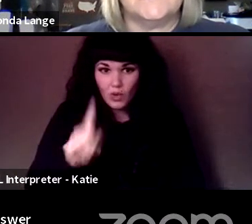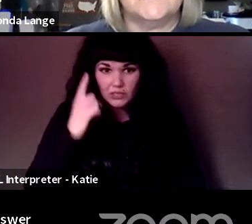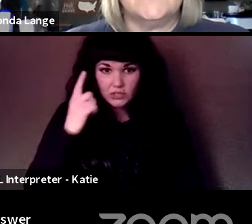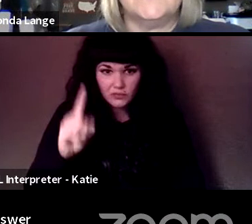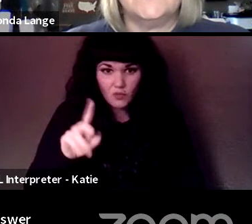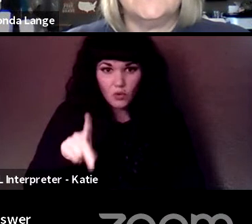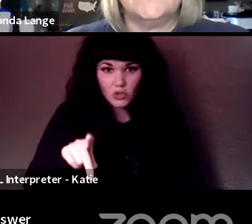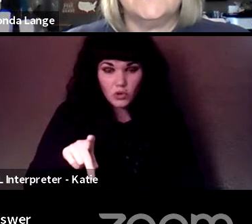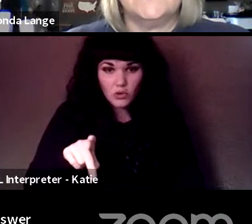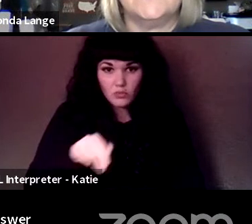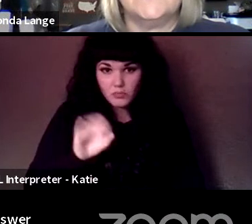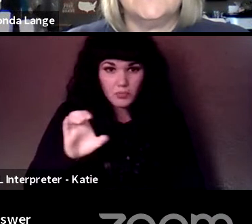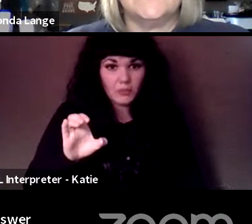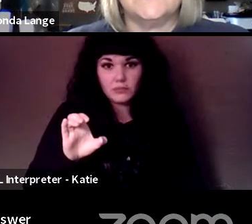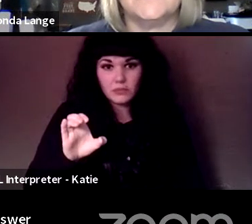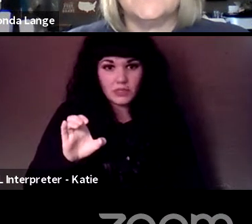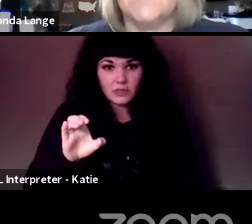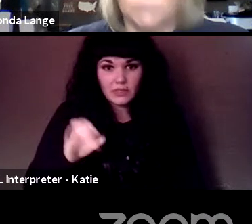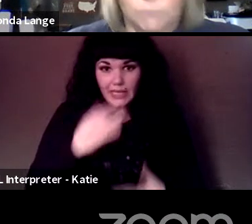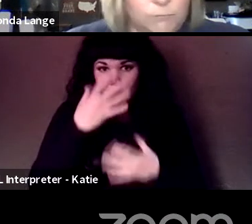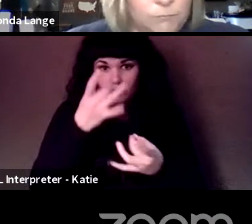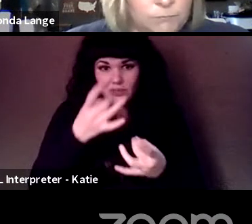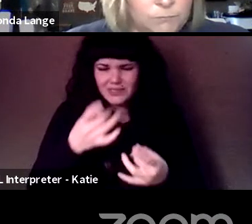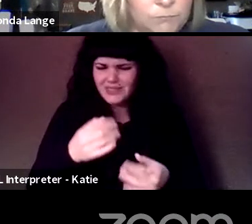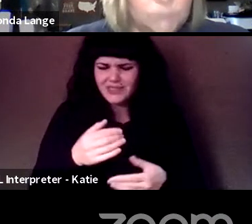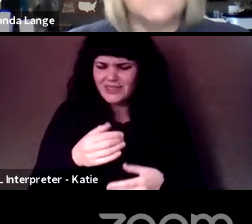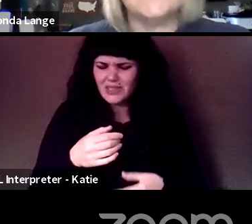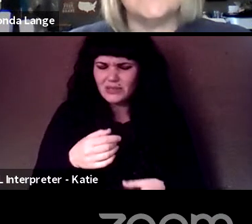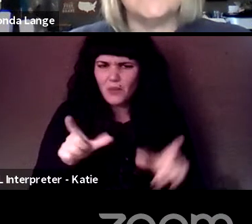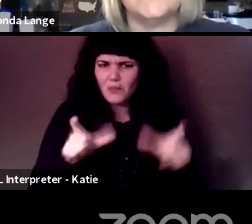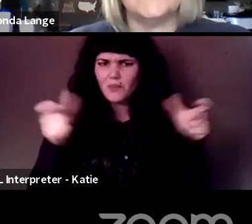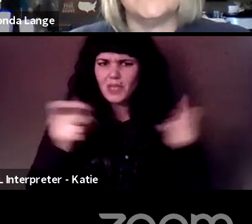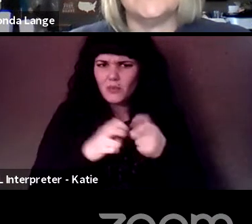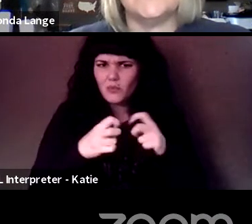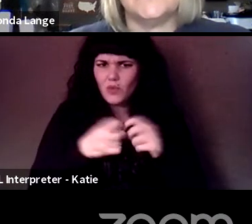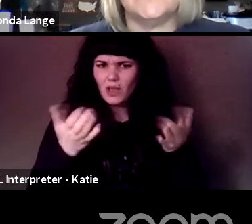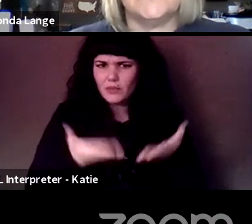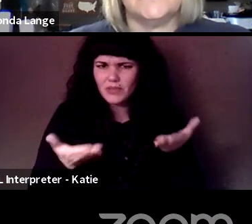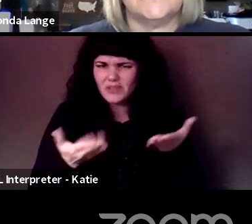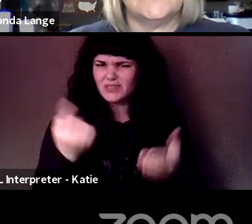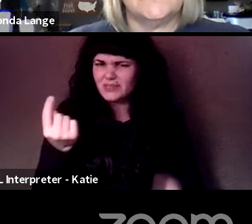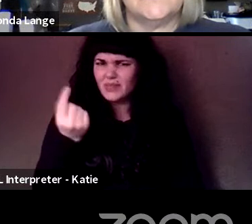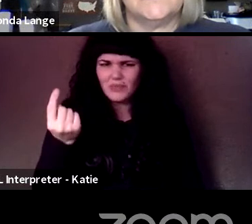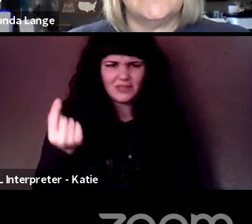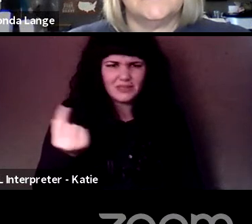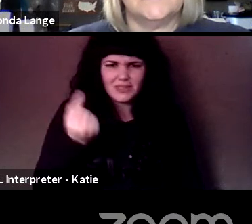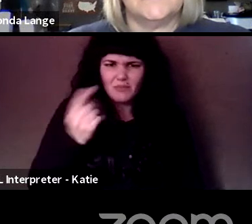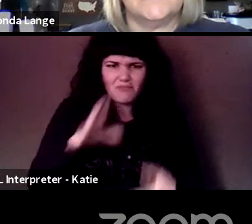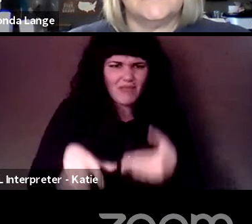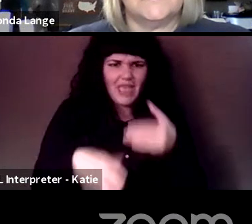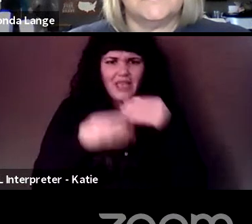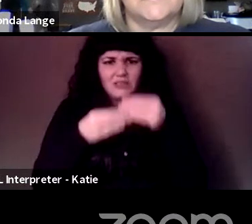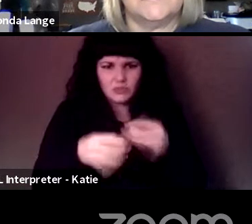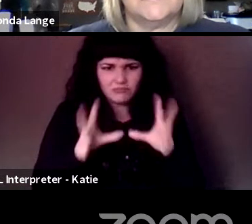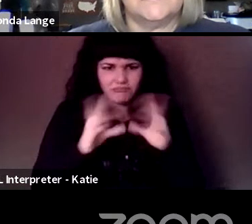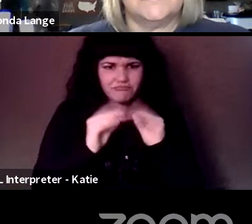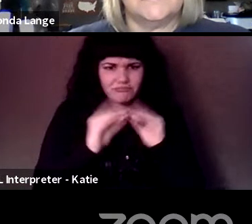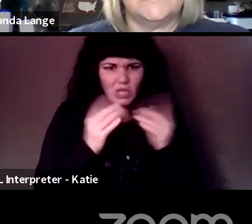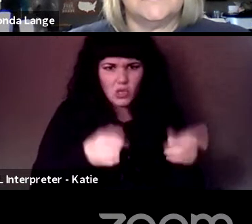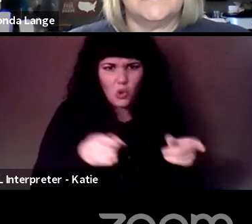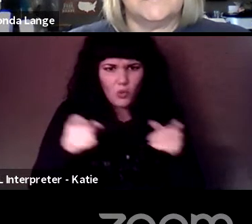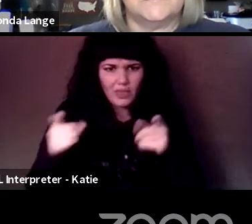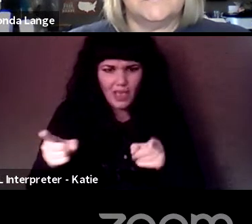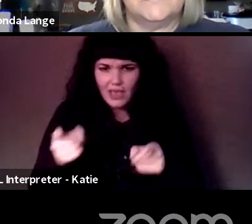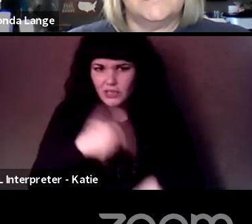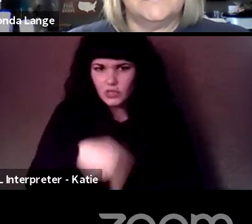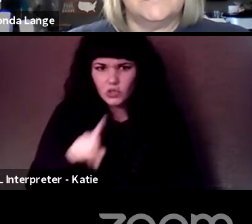that there's some big problems here. There's some ancillary proceedings going on, and you folks are just